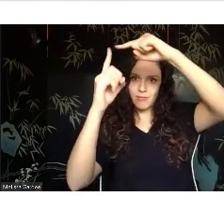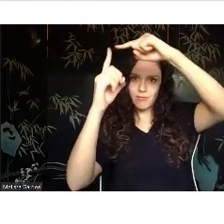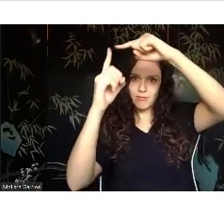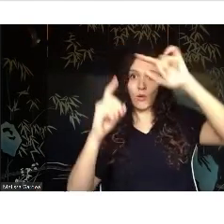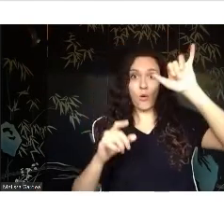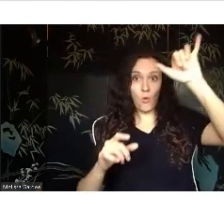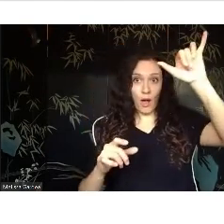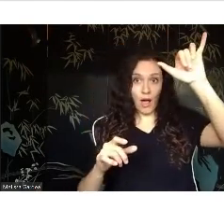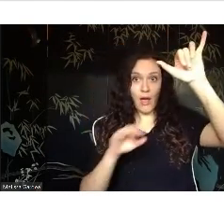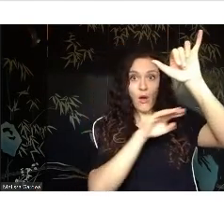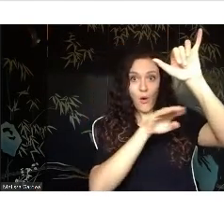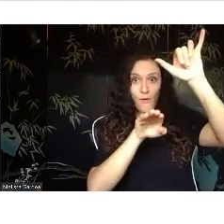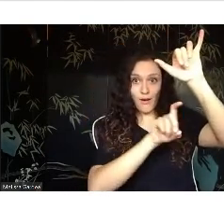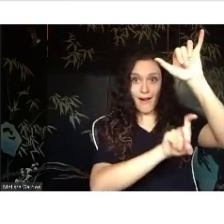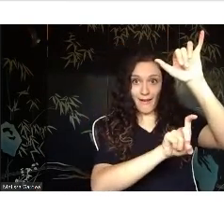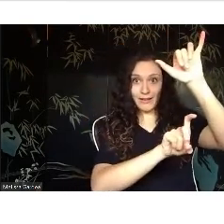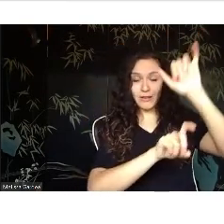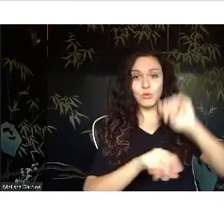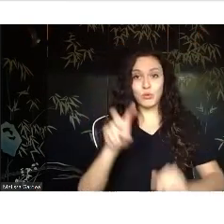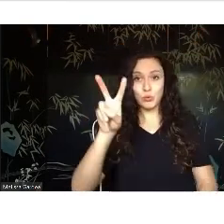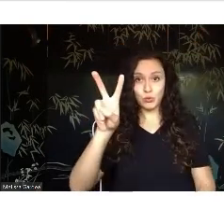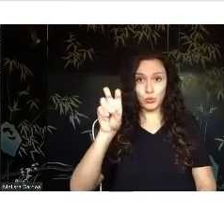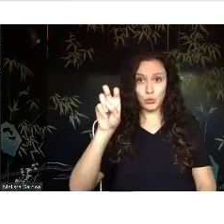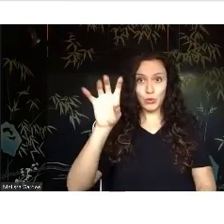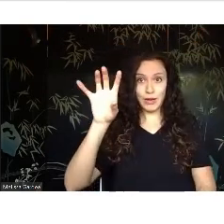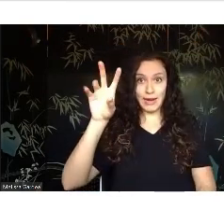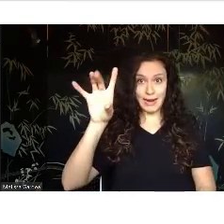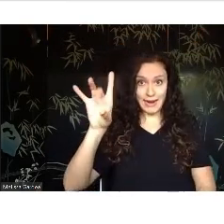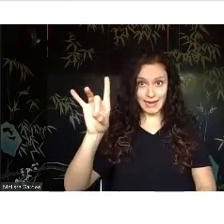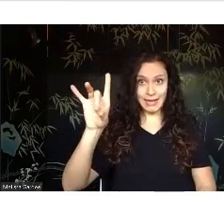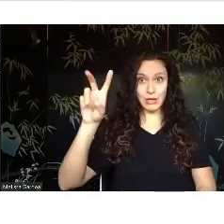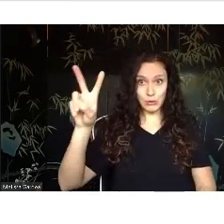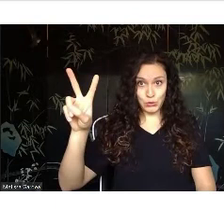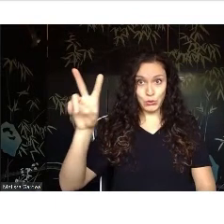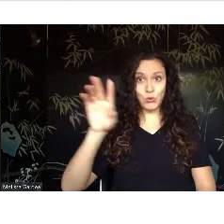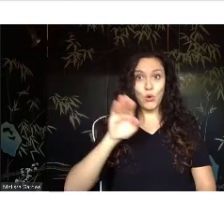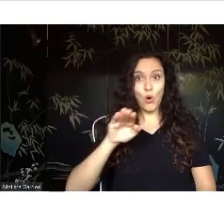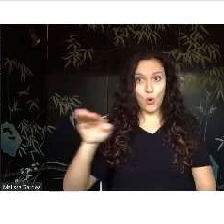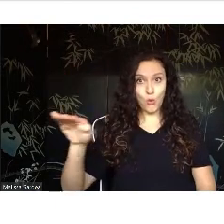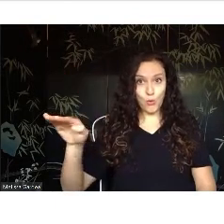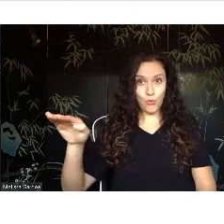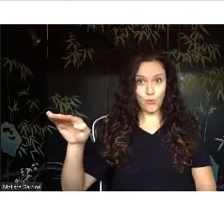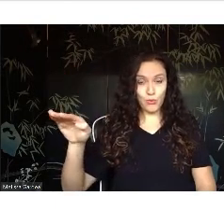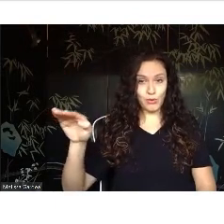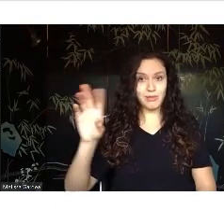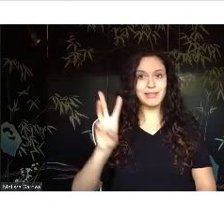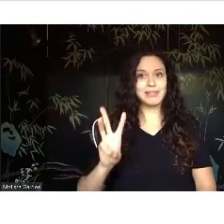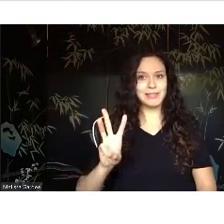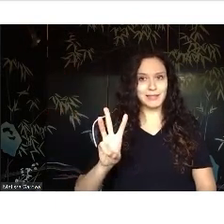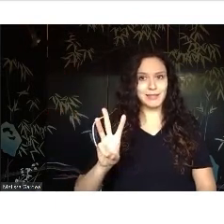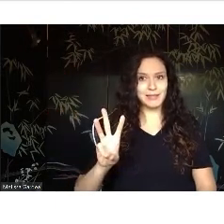let's check this one. That's going to be y over x equals 282